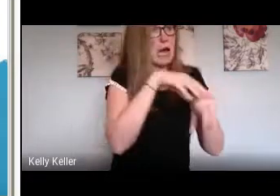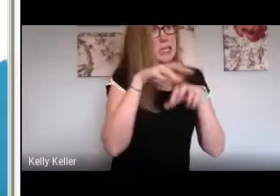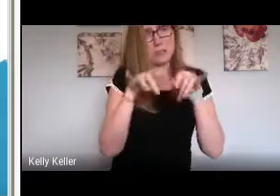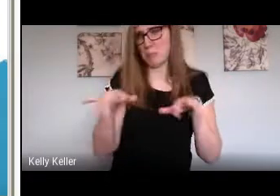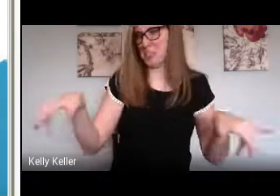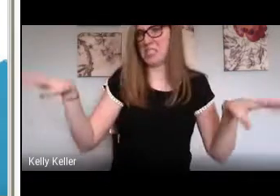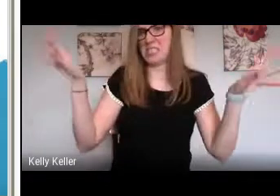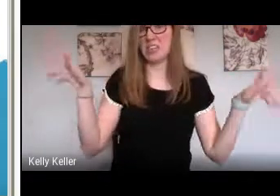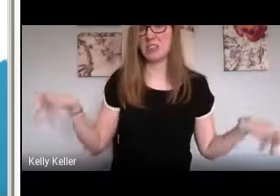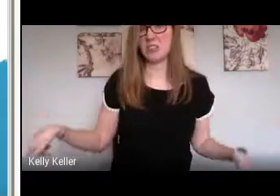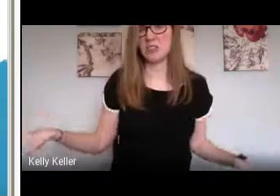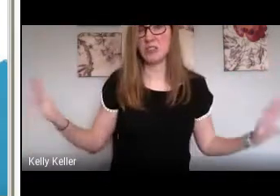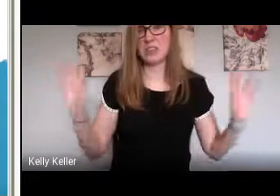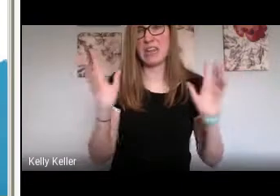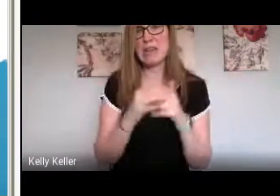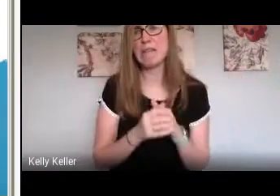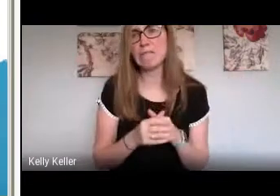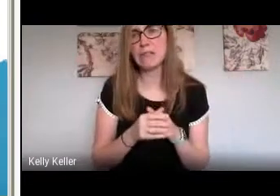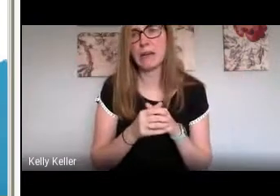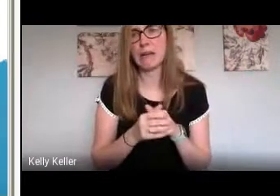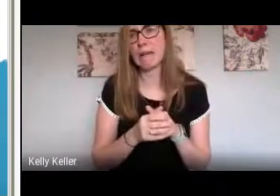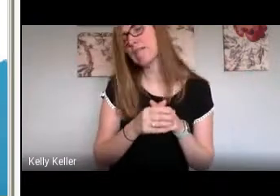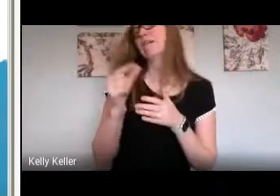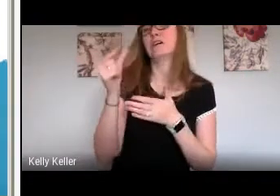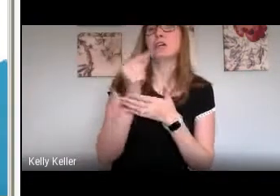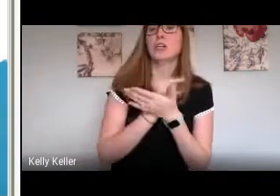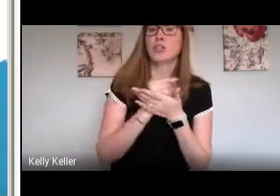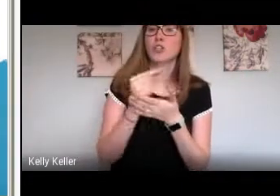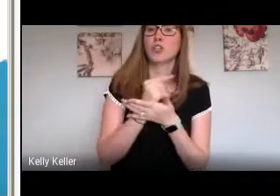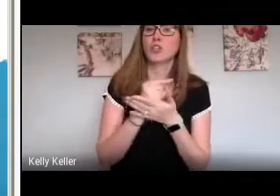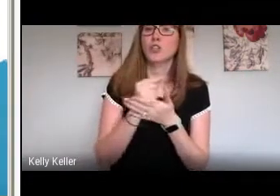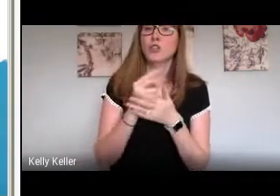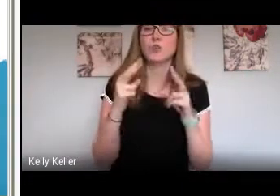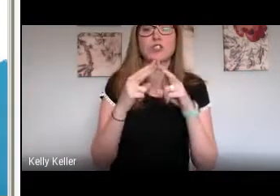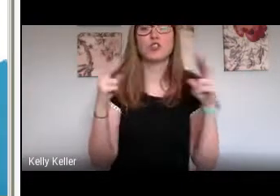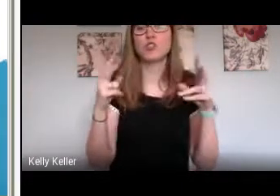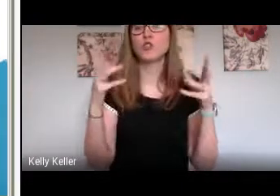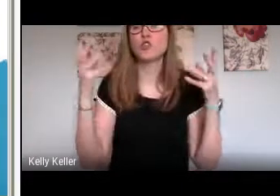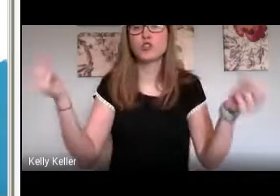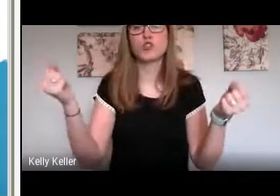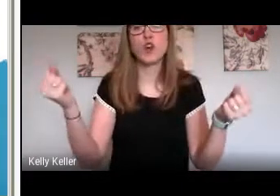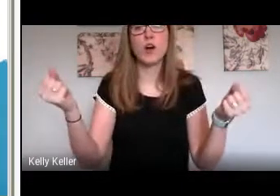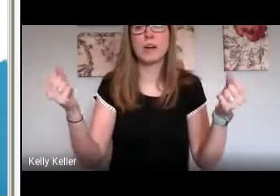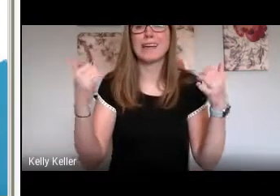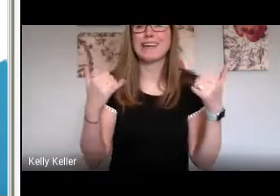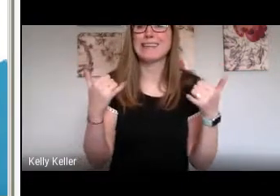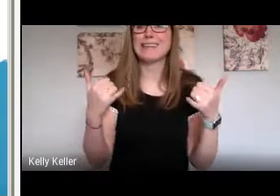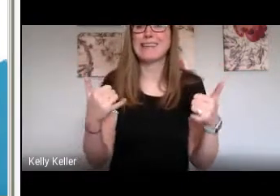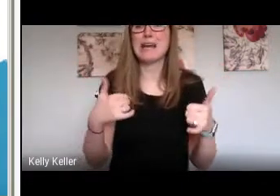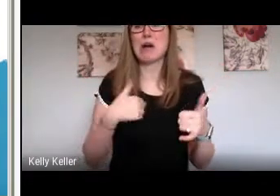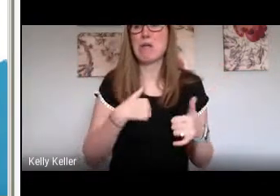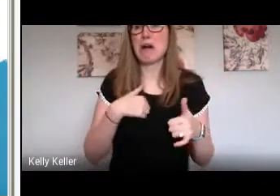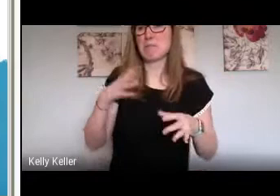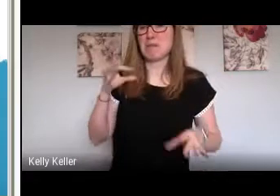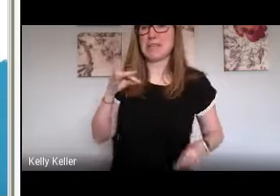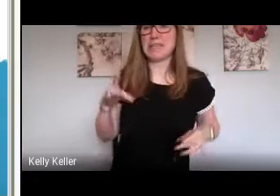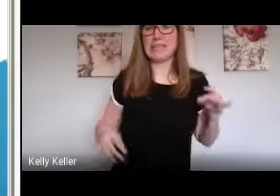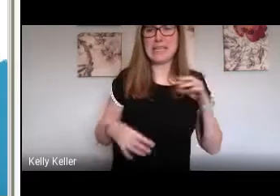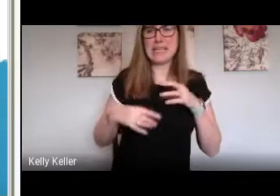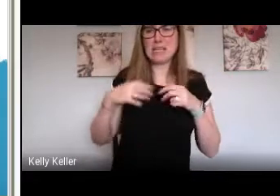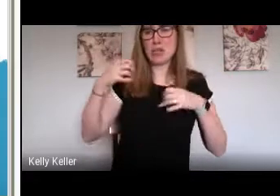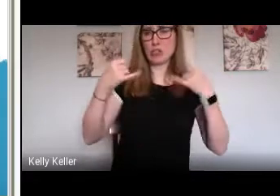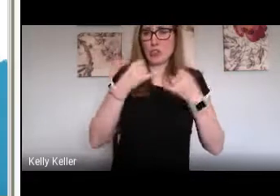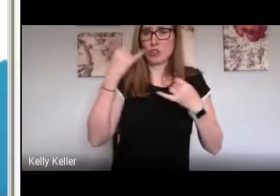octopus tentacles everywhere the glue is too strong and now I'm